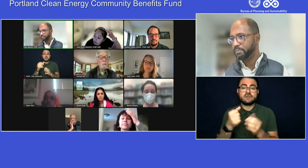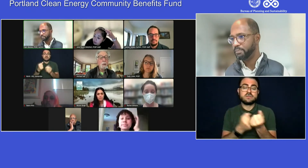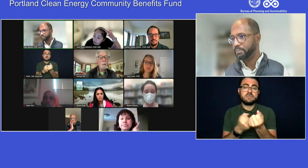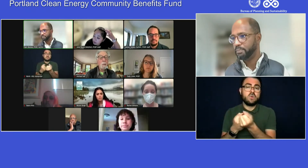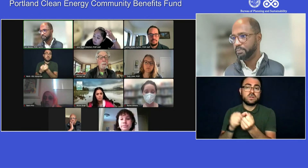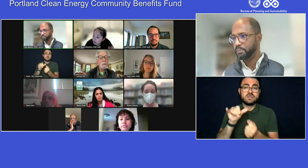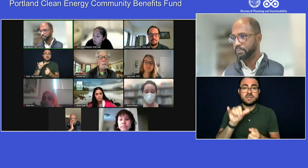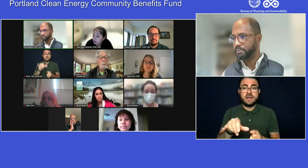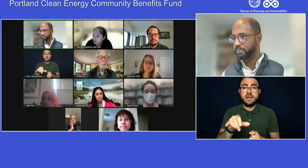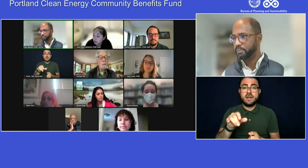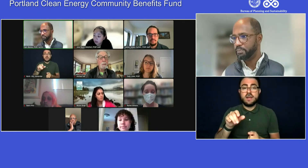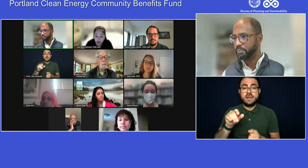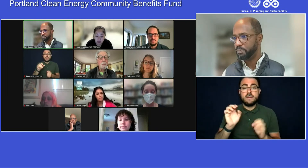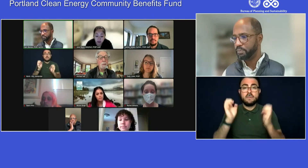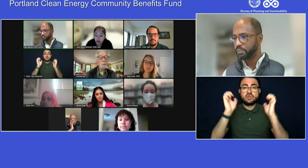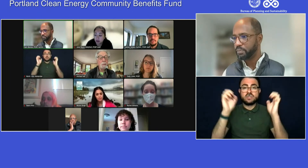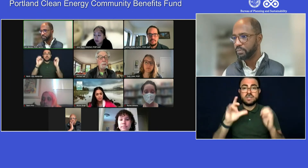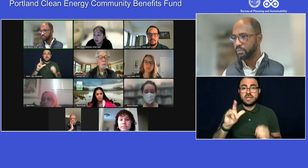areas.